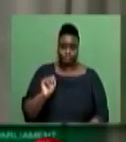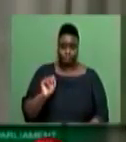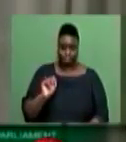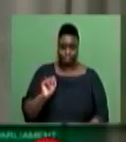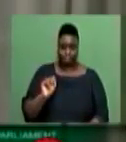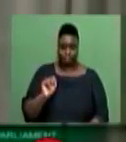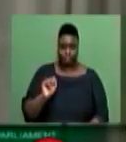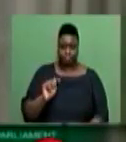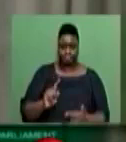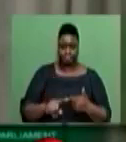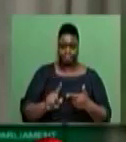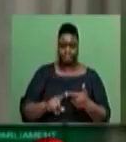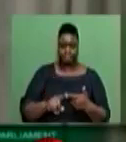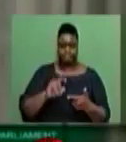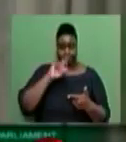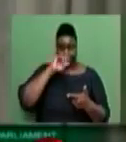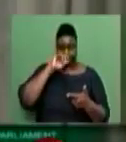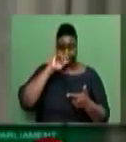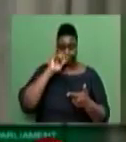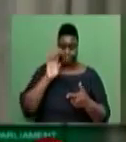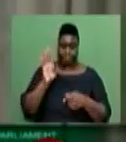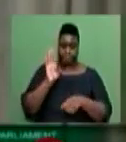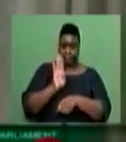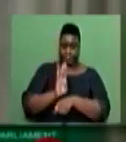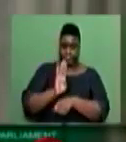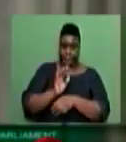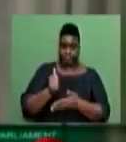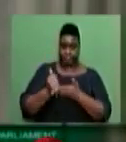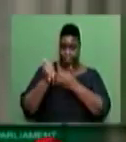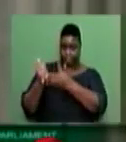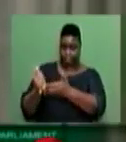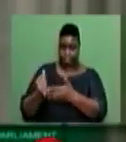Business Relief Grant, Business Relief Loan,